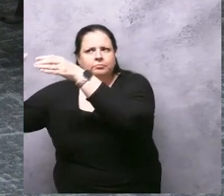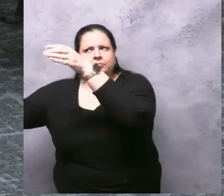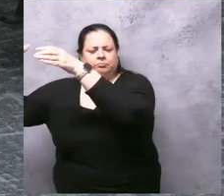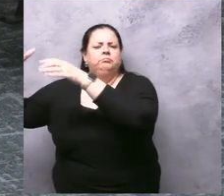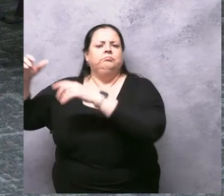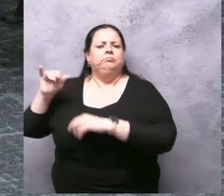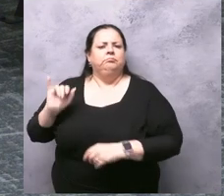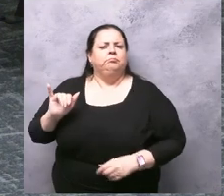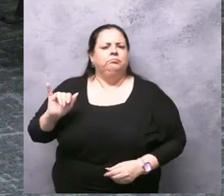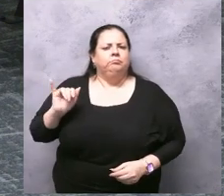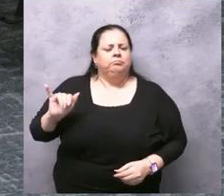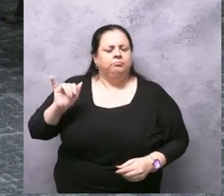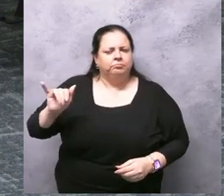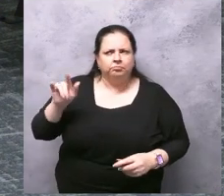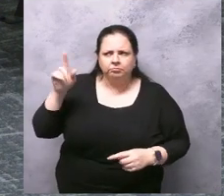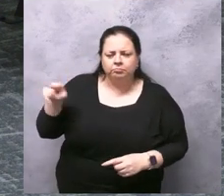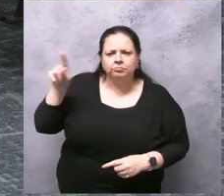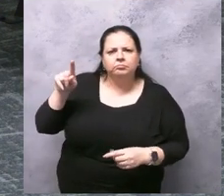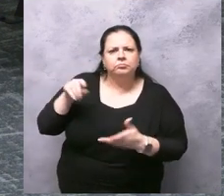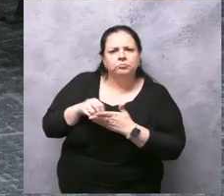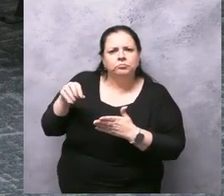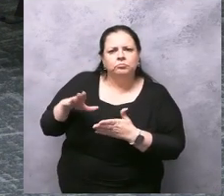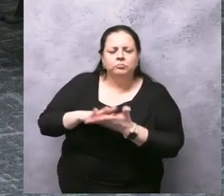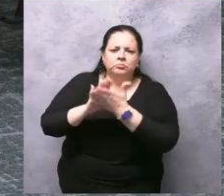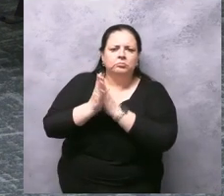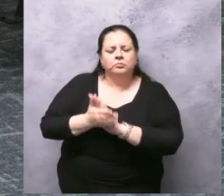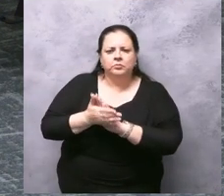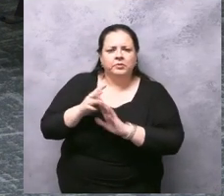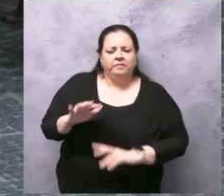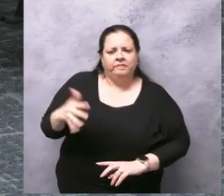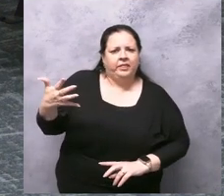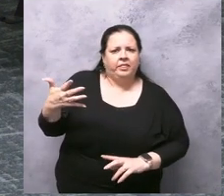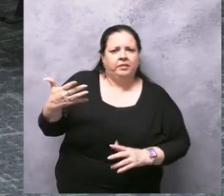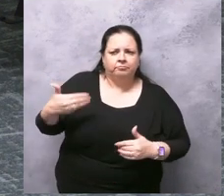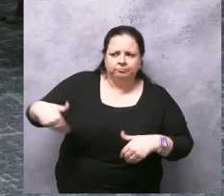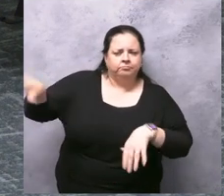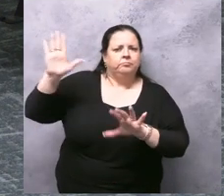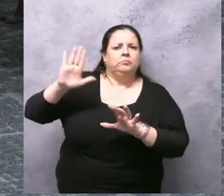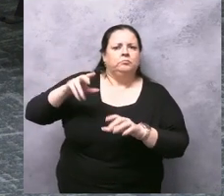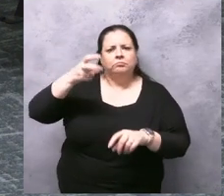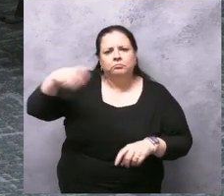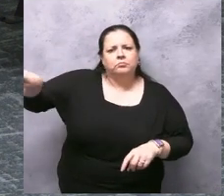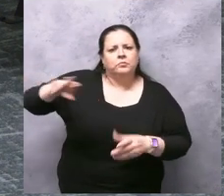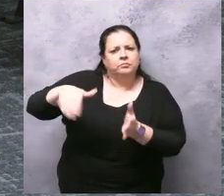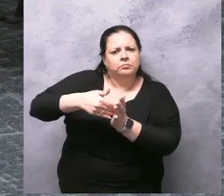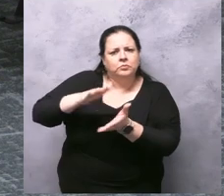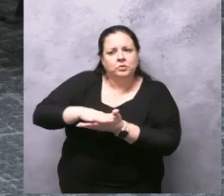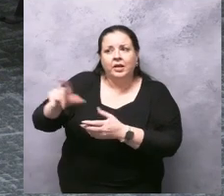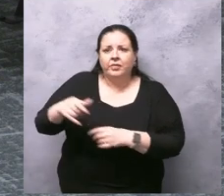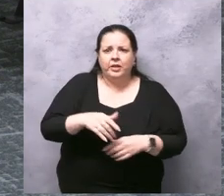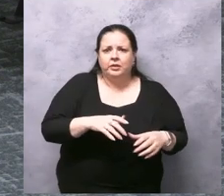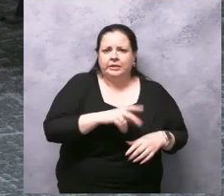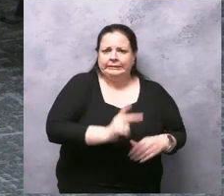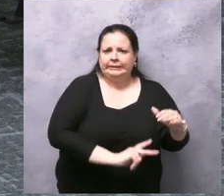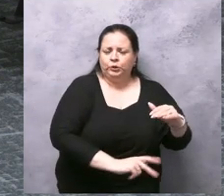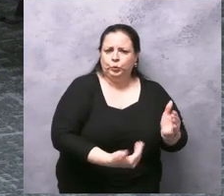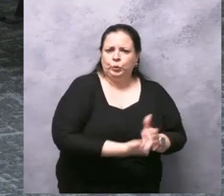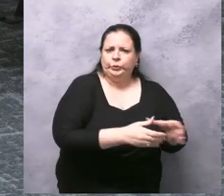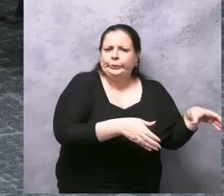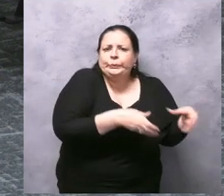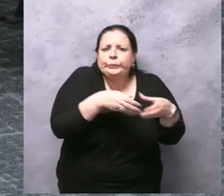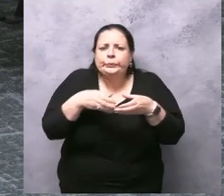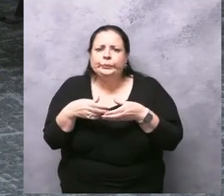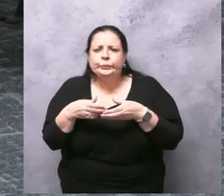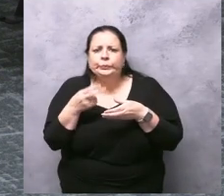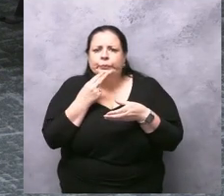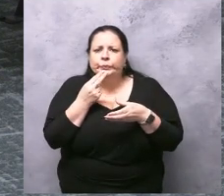as those older students age out, the fifth graders leave and go to middle school, and a smaller kindergarten class comes in,